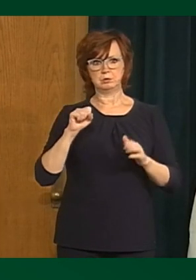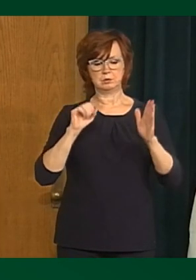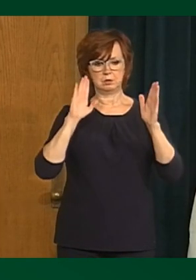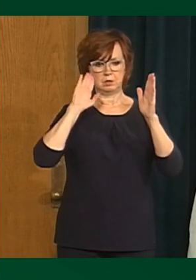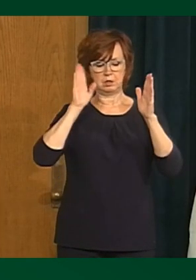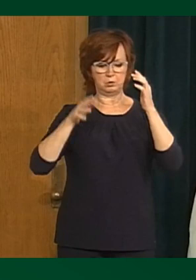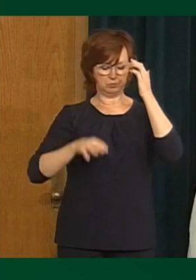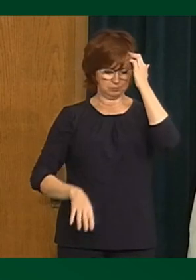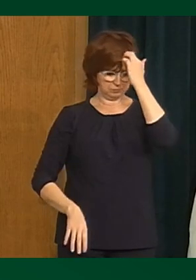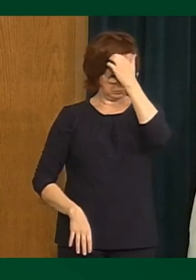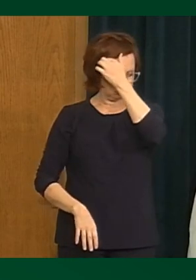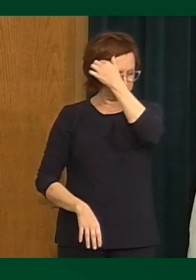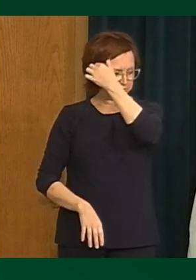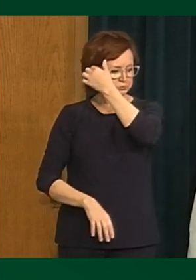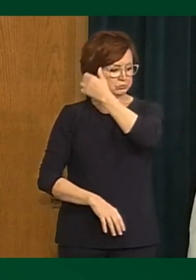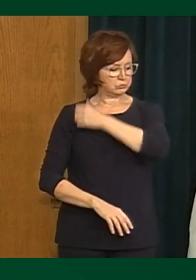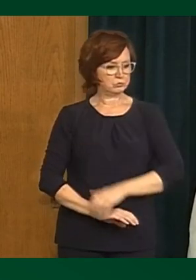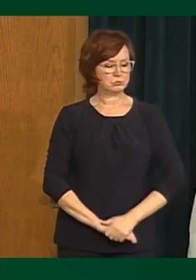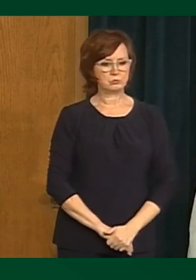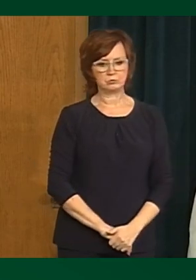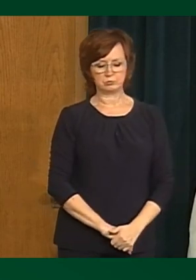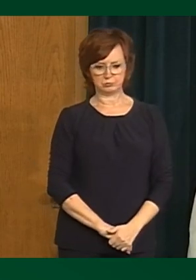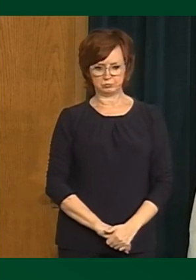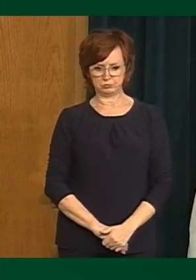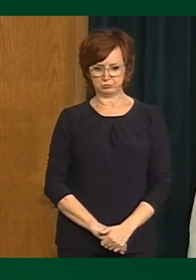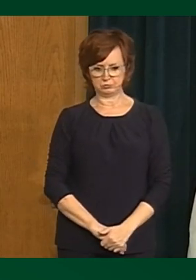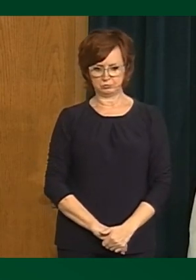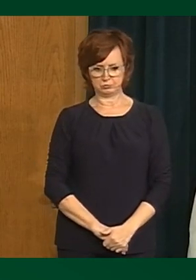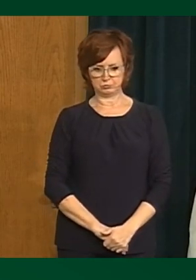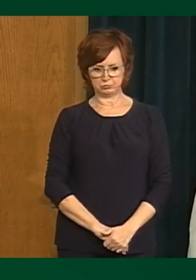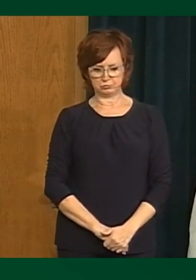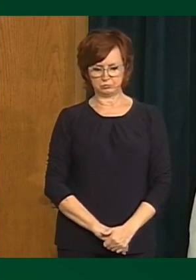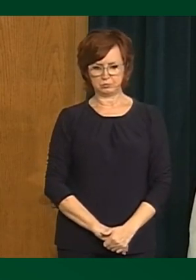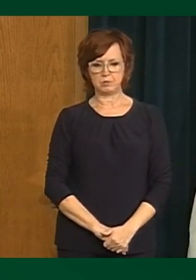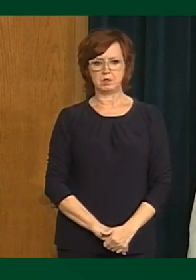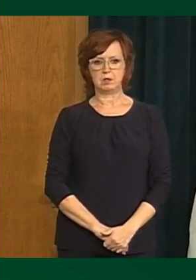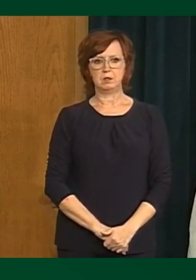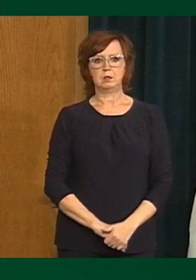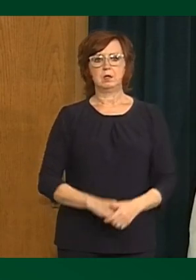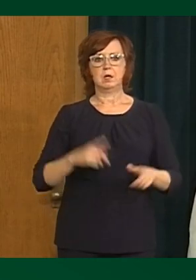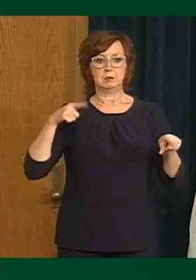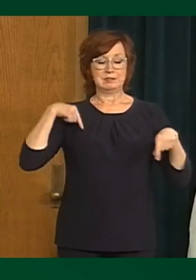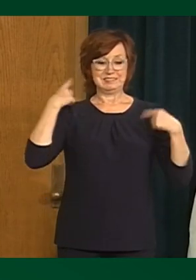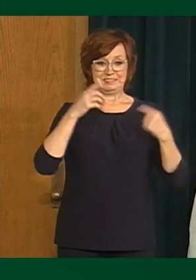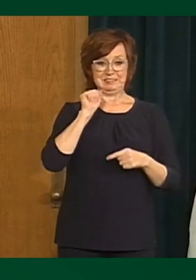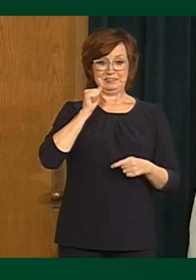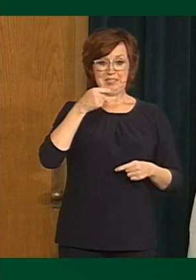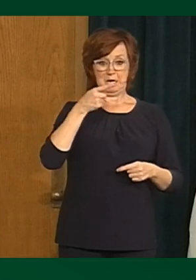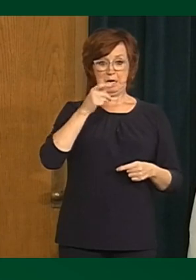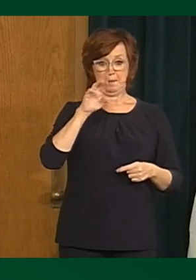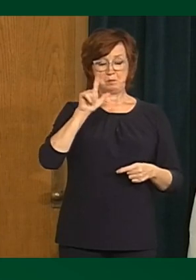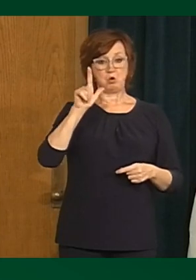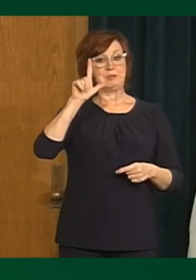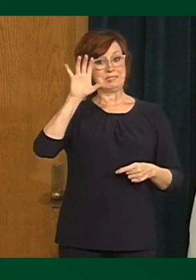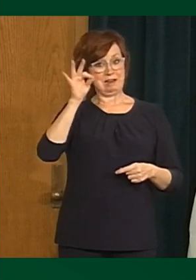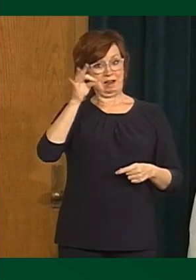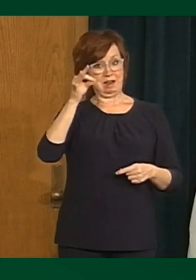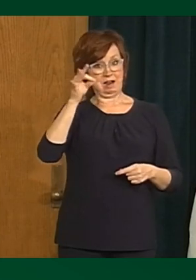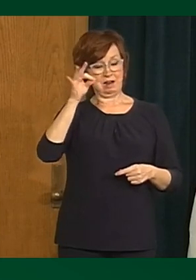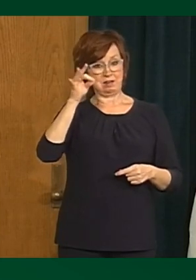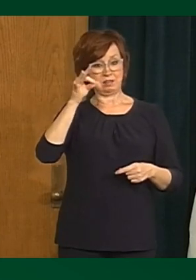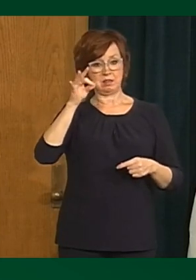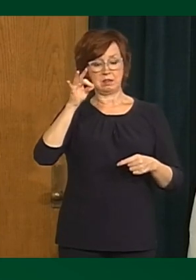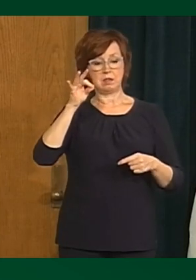Yes, Premier, the province hasn't seen more than 1,000 tests per day since April 9th. Are those numbers expected